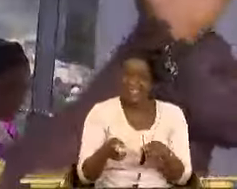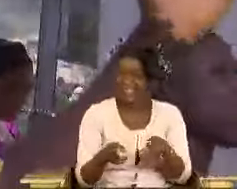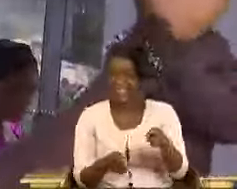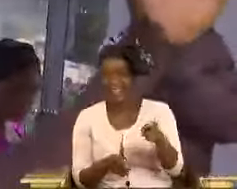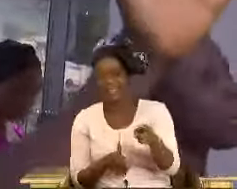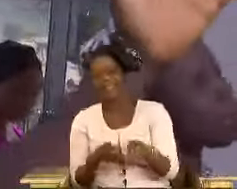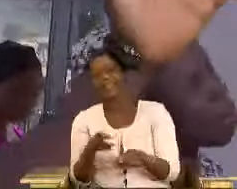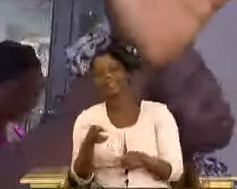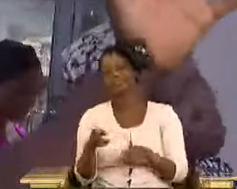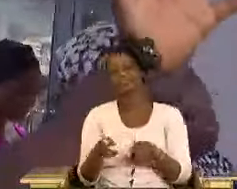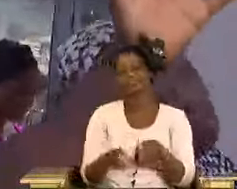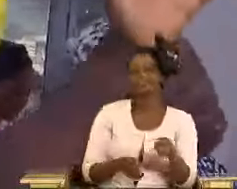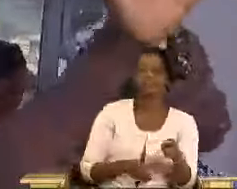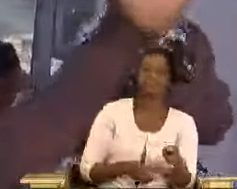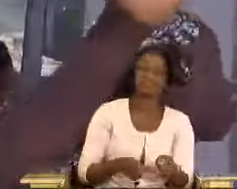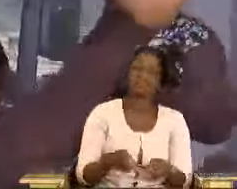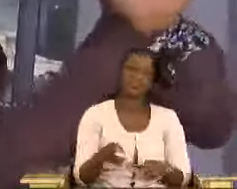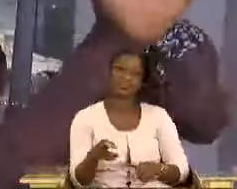Hallelujah